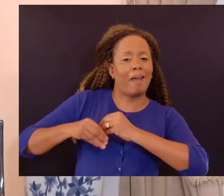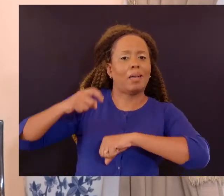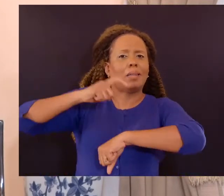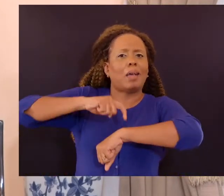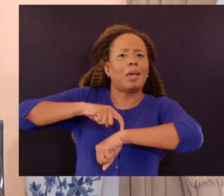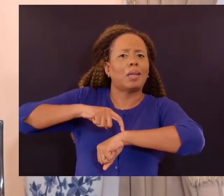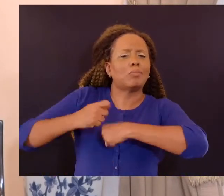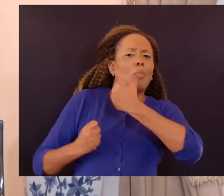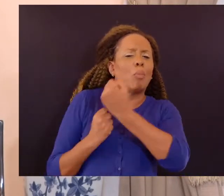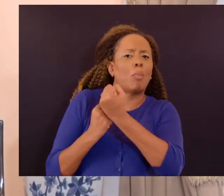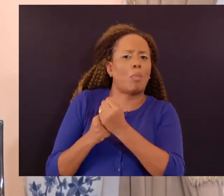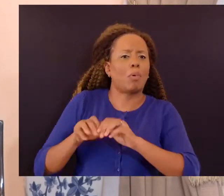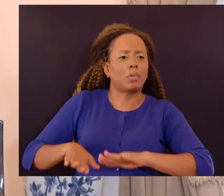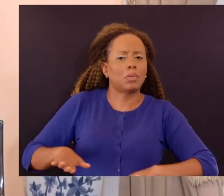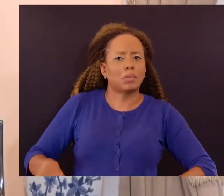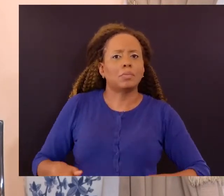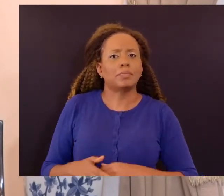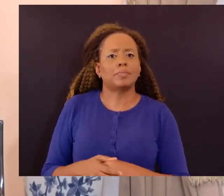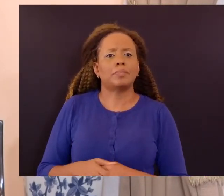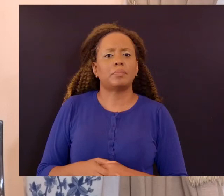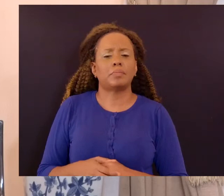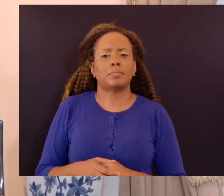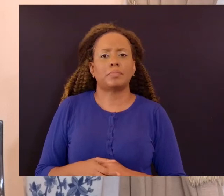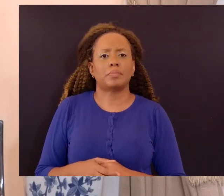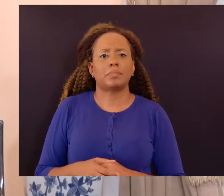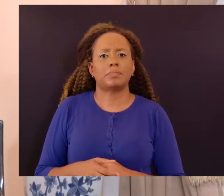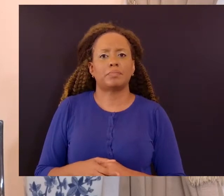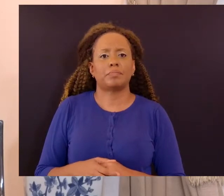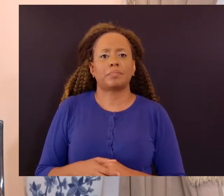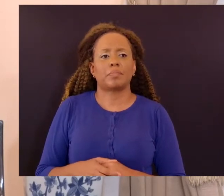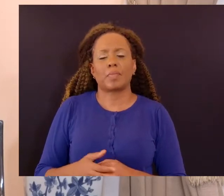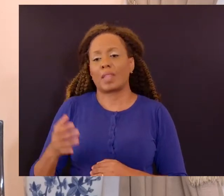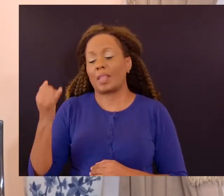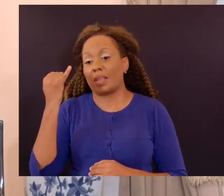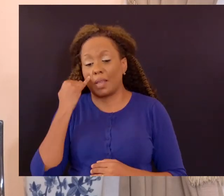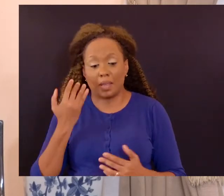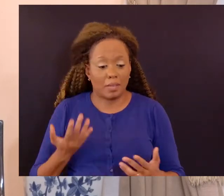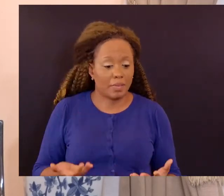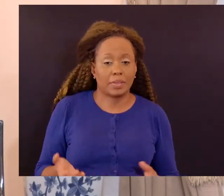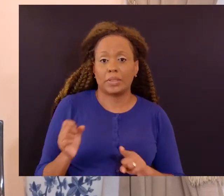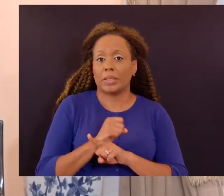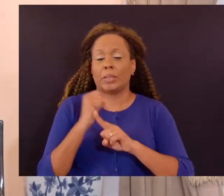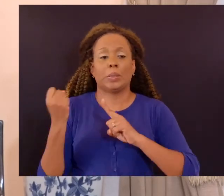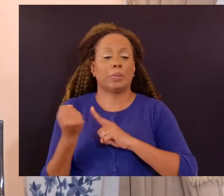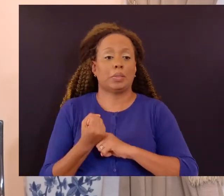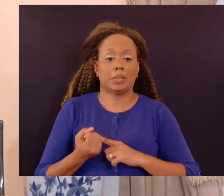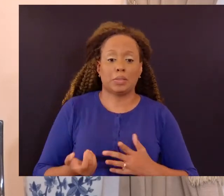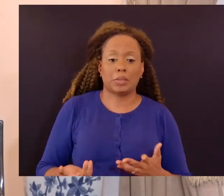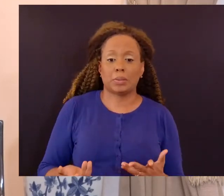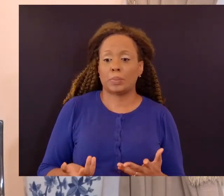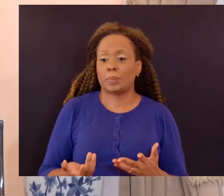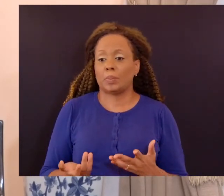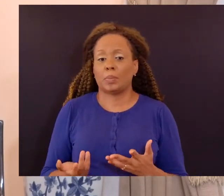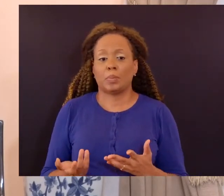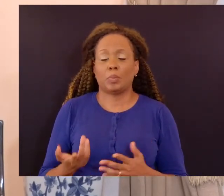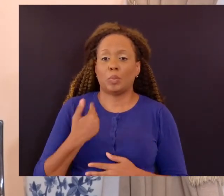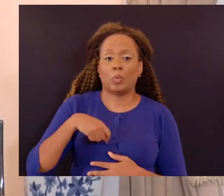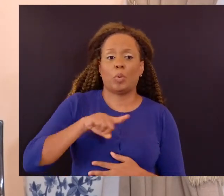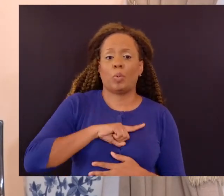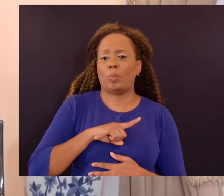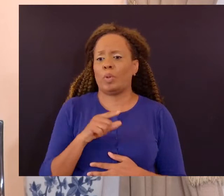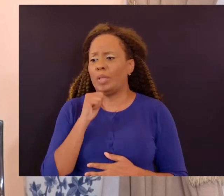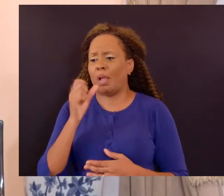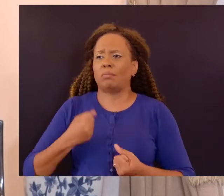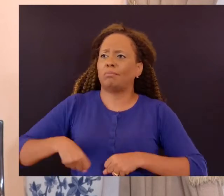children. And it would be unfortunate if we find ourselves in a situation where, as a country, as a society, we don't